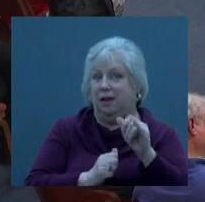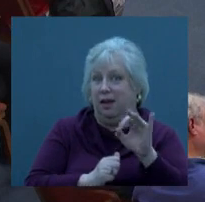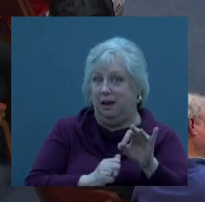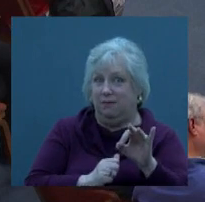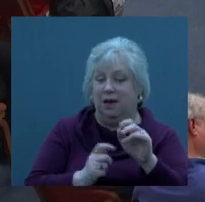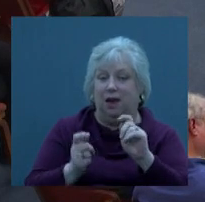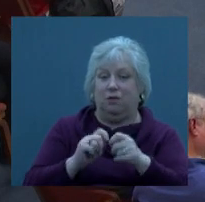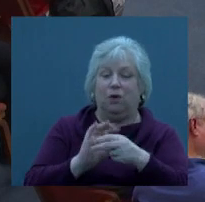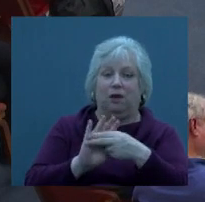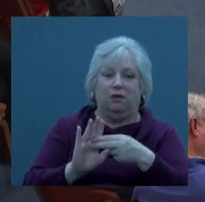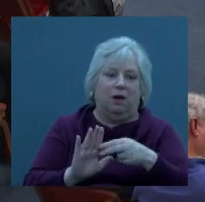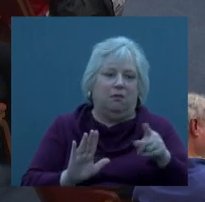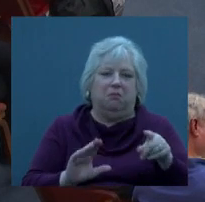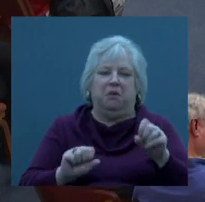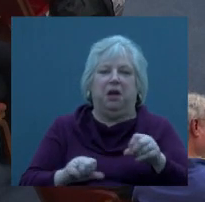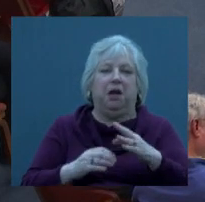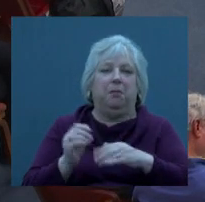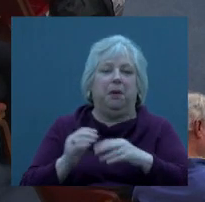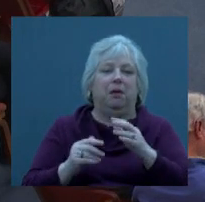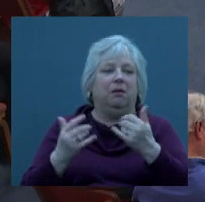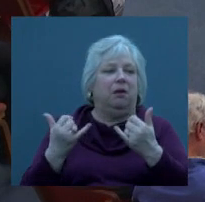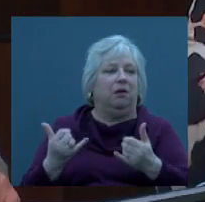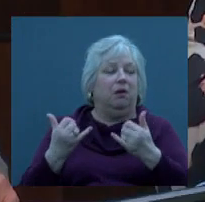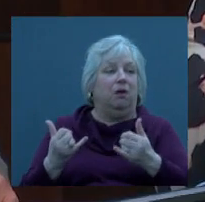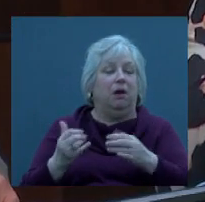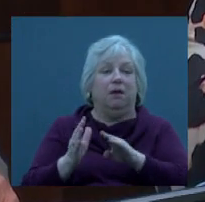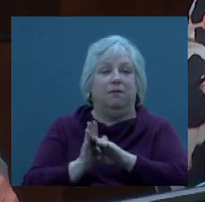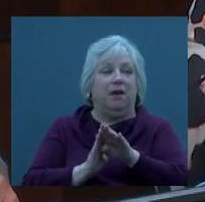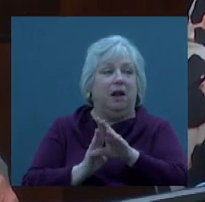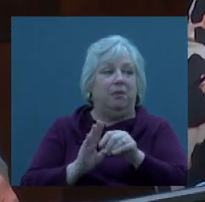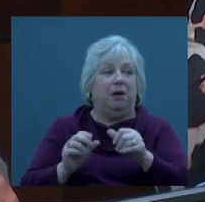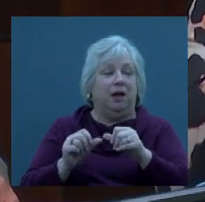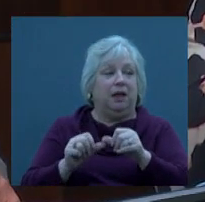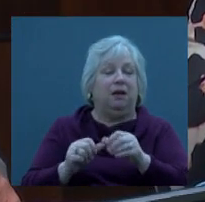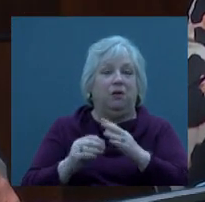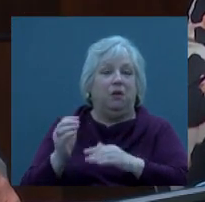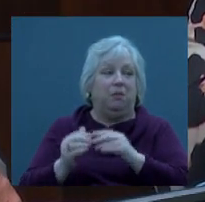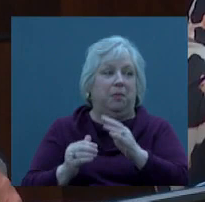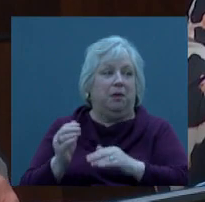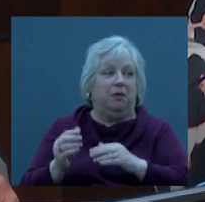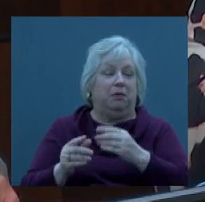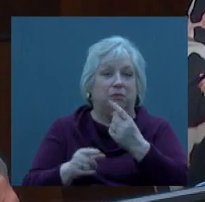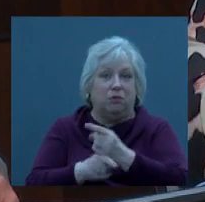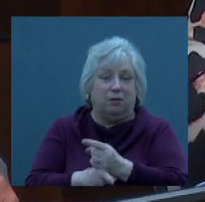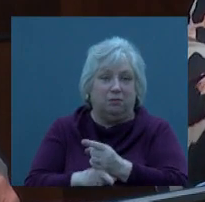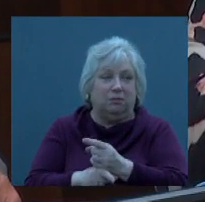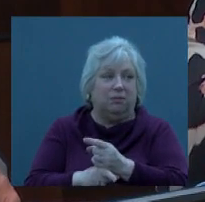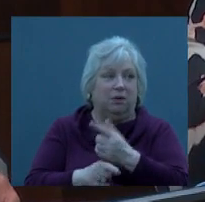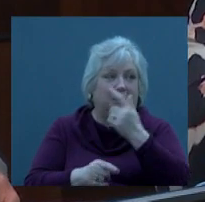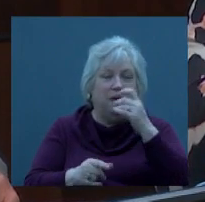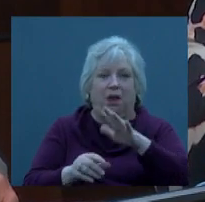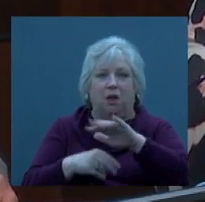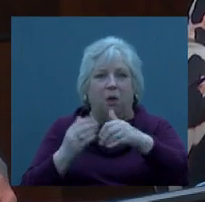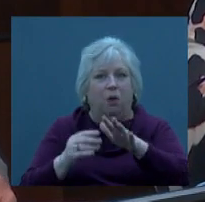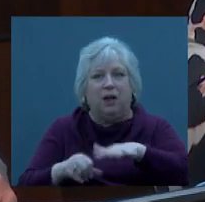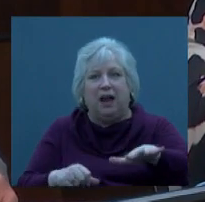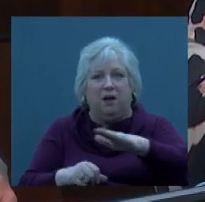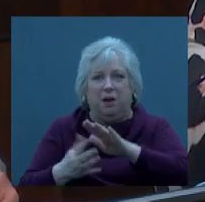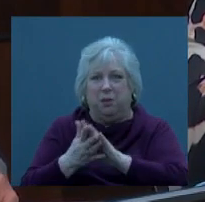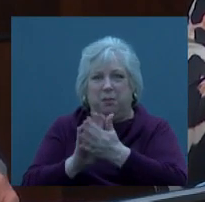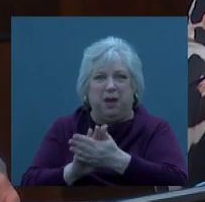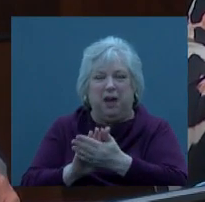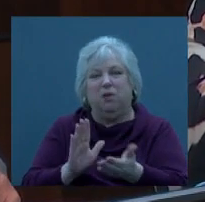was rezoned, he could build the current development and continue to build. Is that correct? Because that whole area, it would be